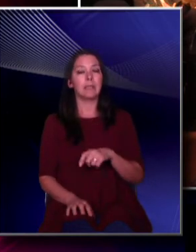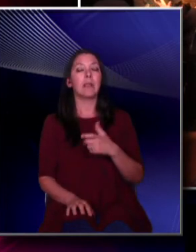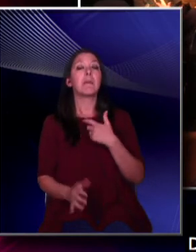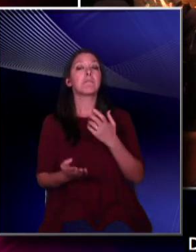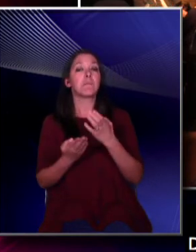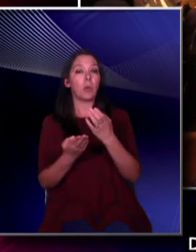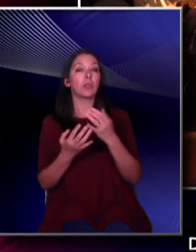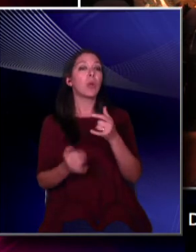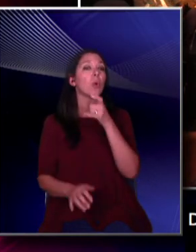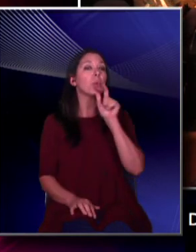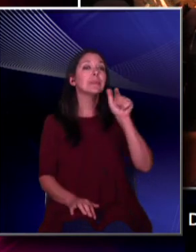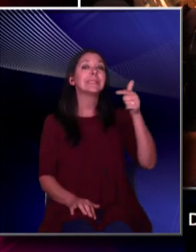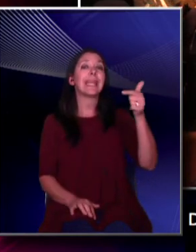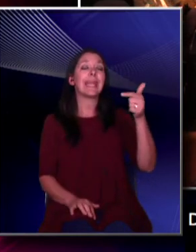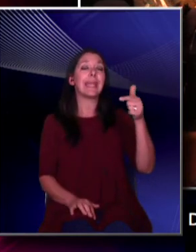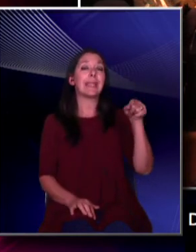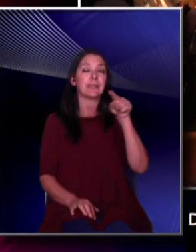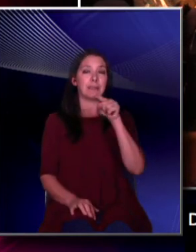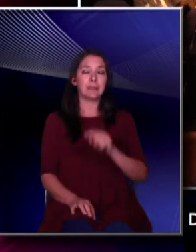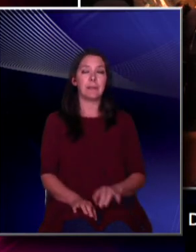second?